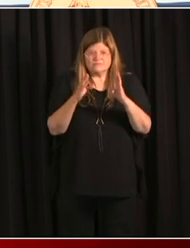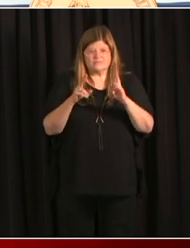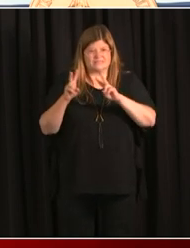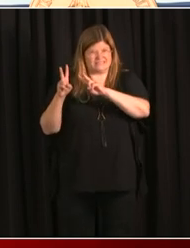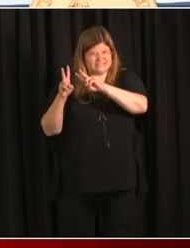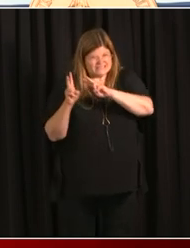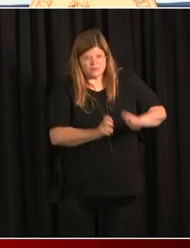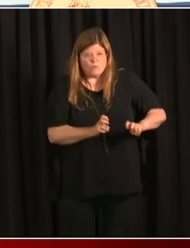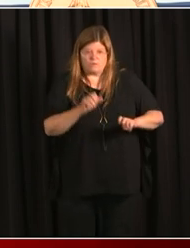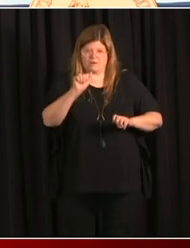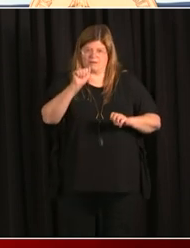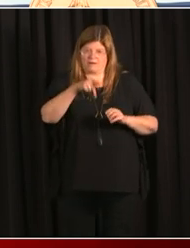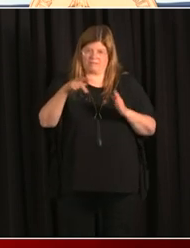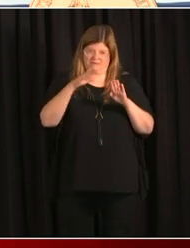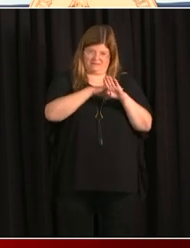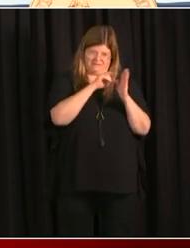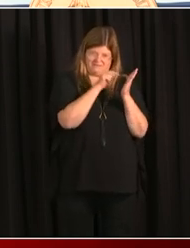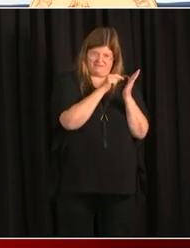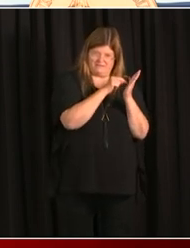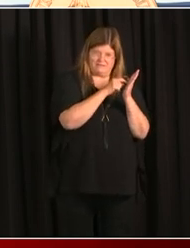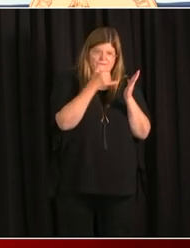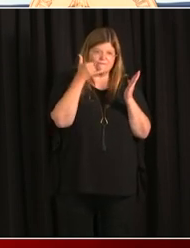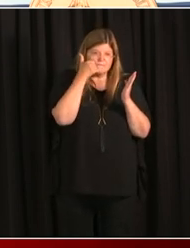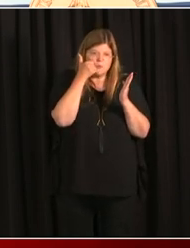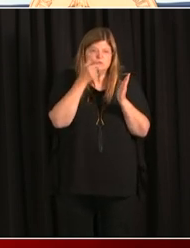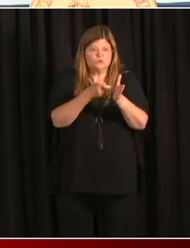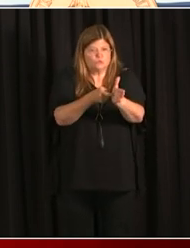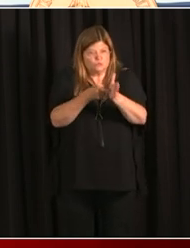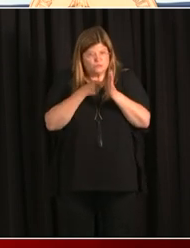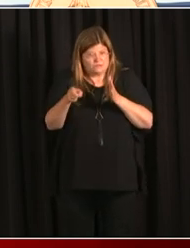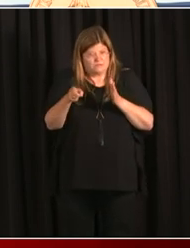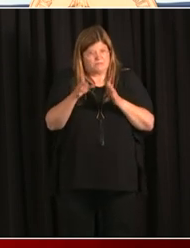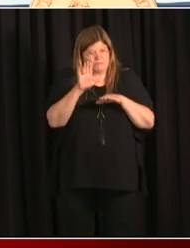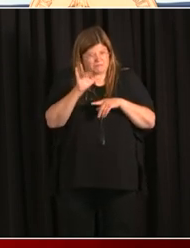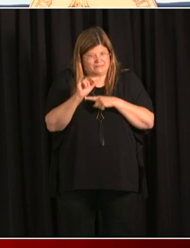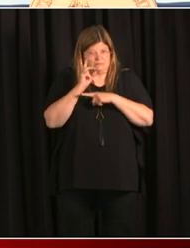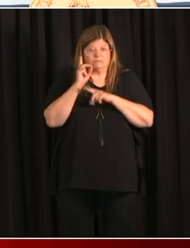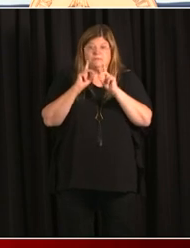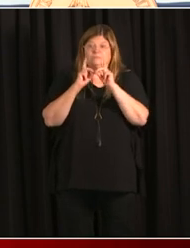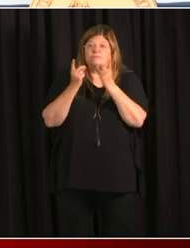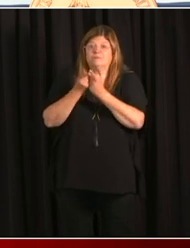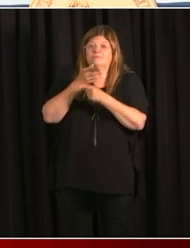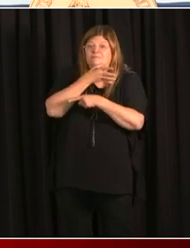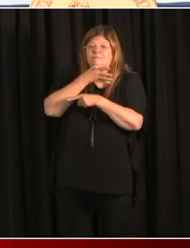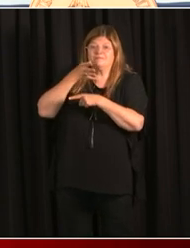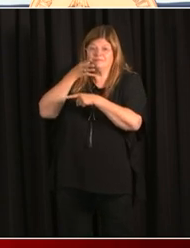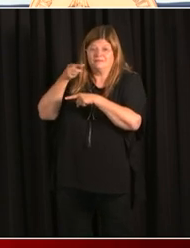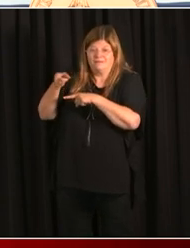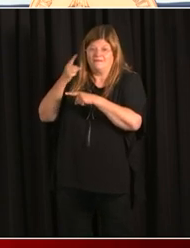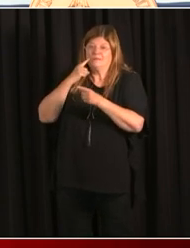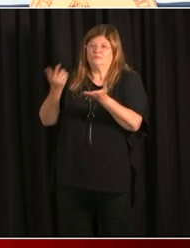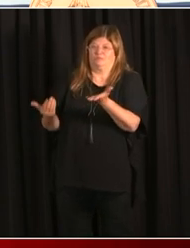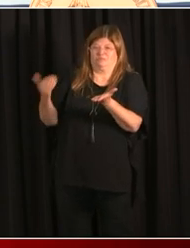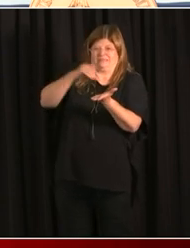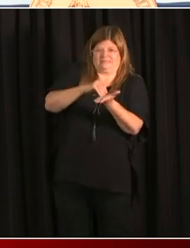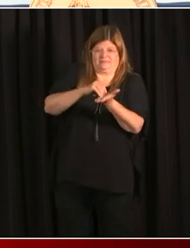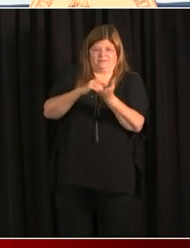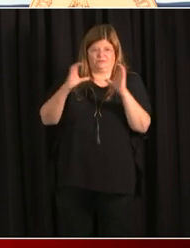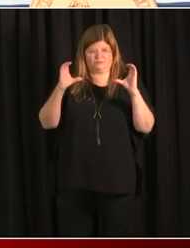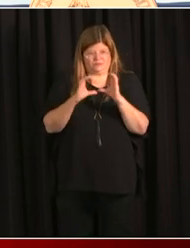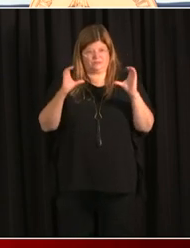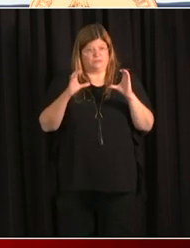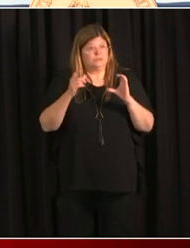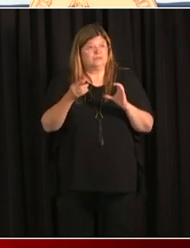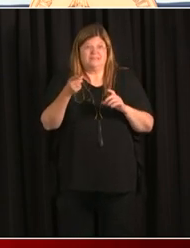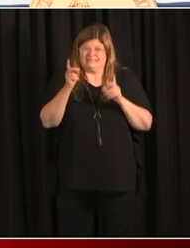close attention to what will be required by the Department of Agriculture for recertification as